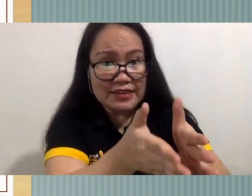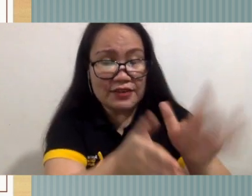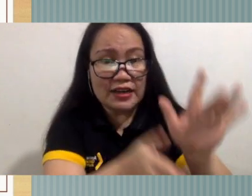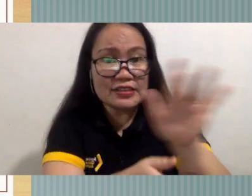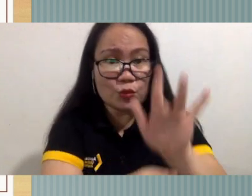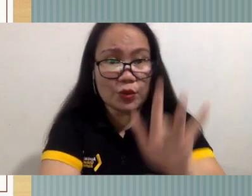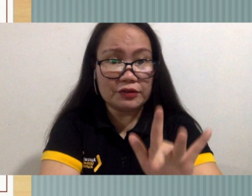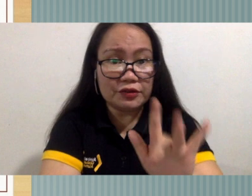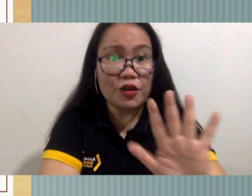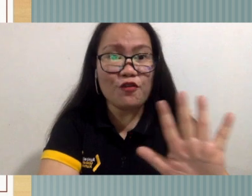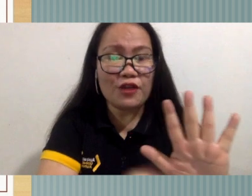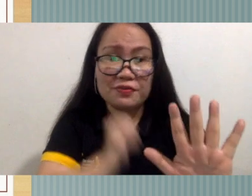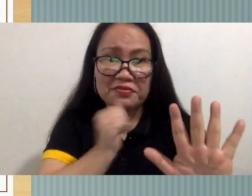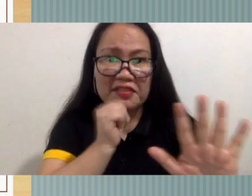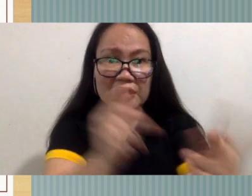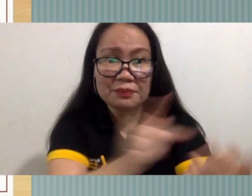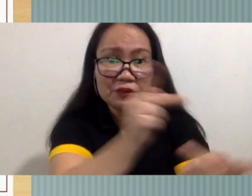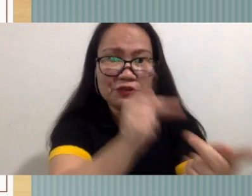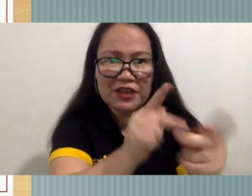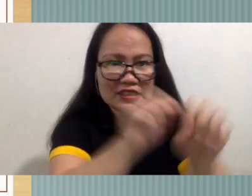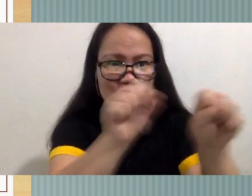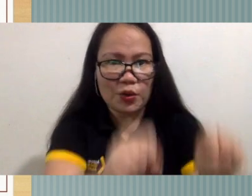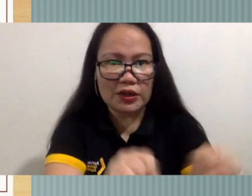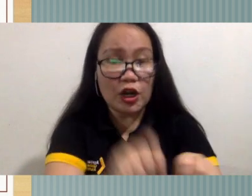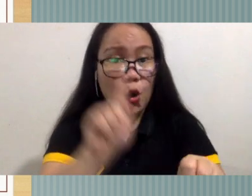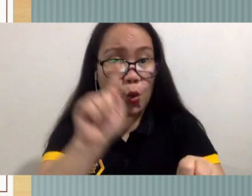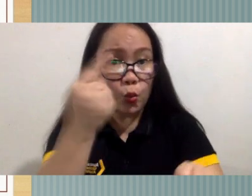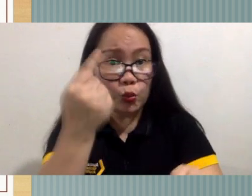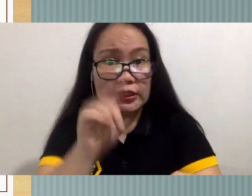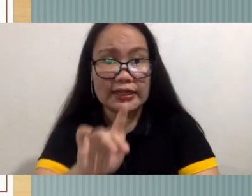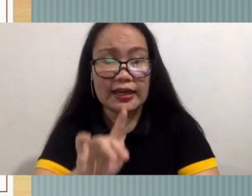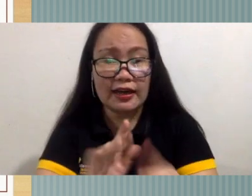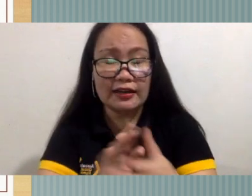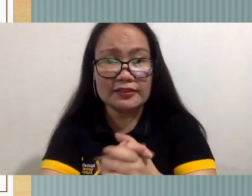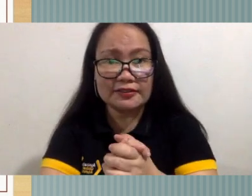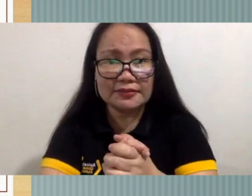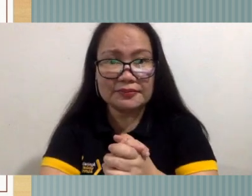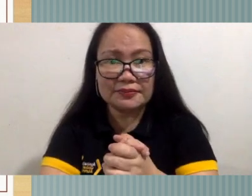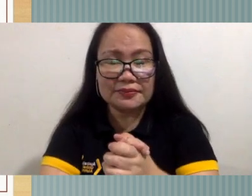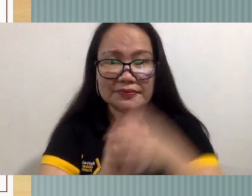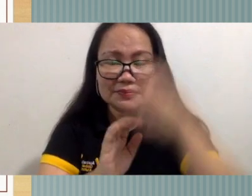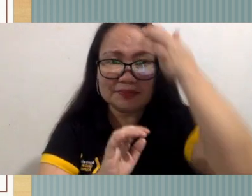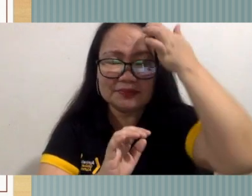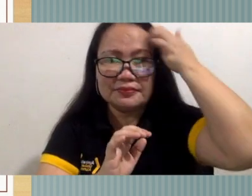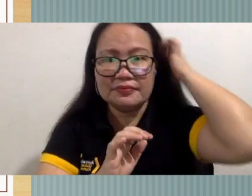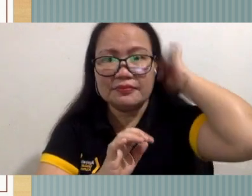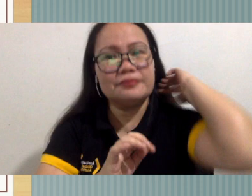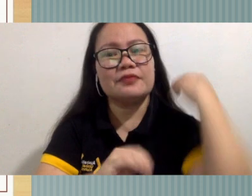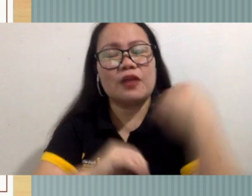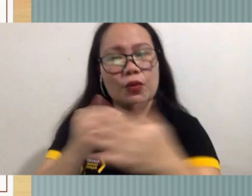5. So, si 5, nandun pa rin siya kasi 5 is not a perfect square.